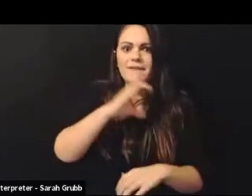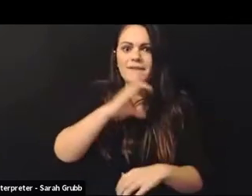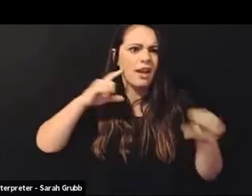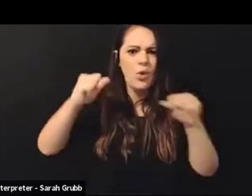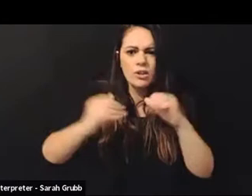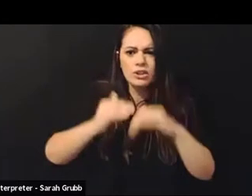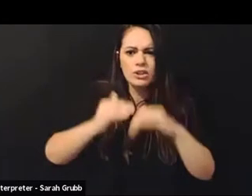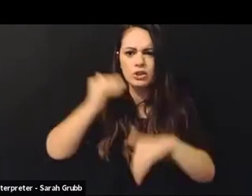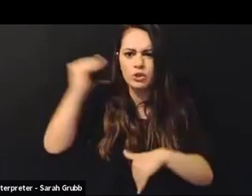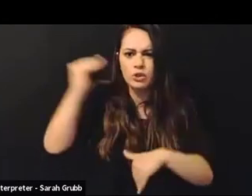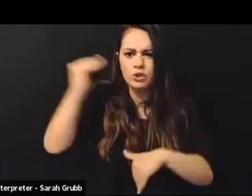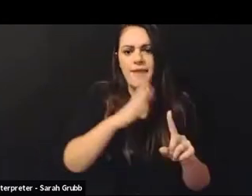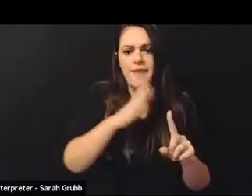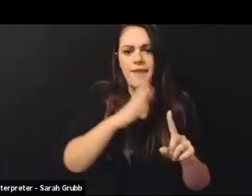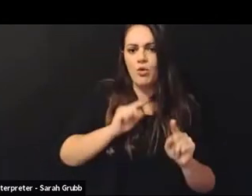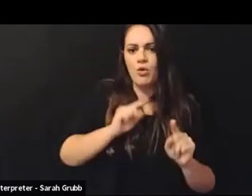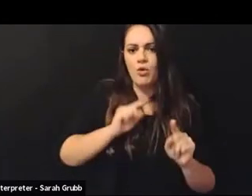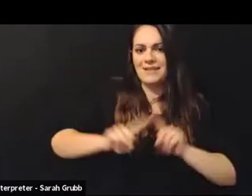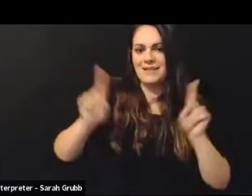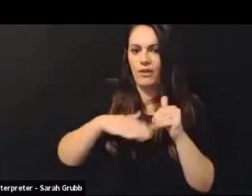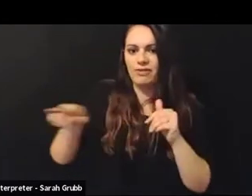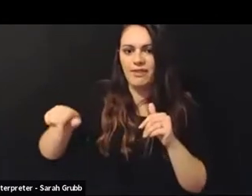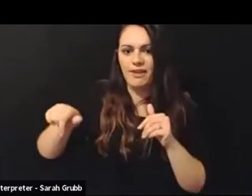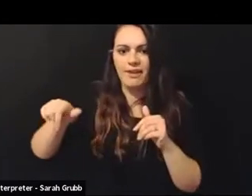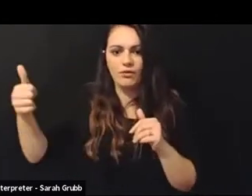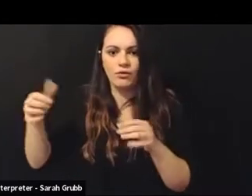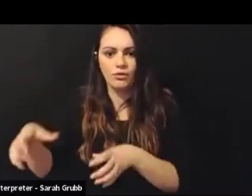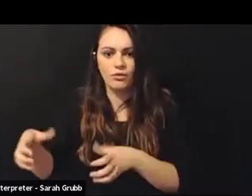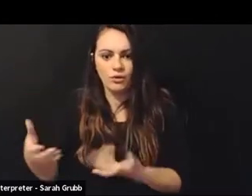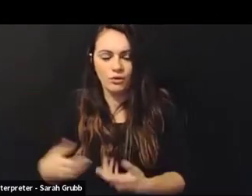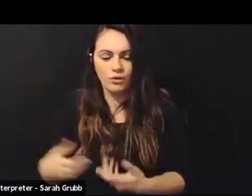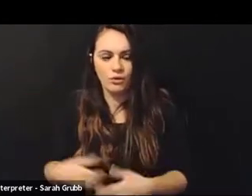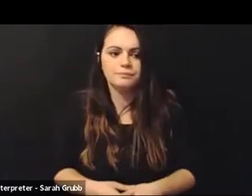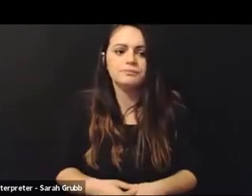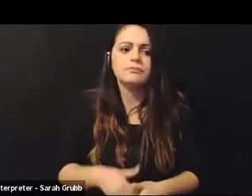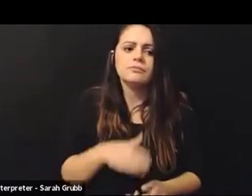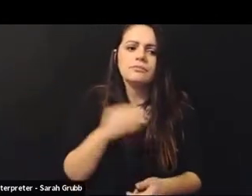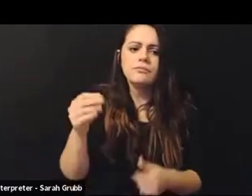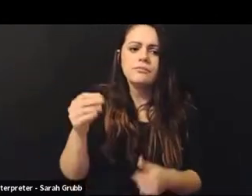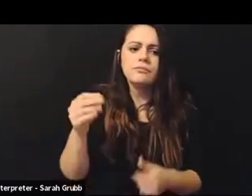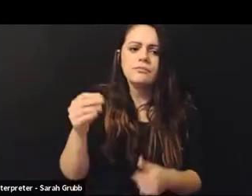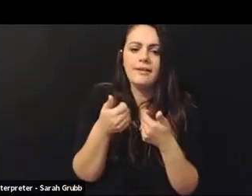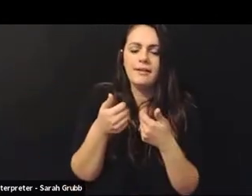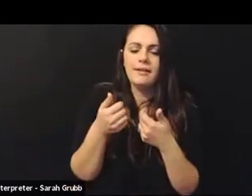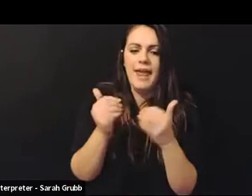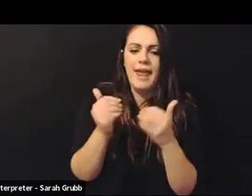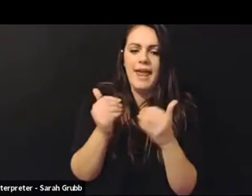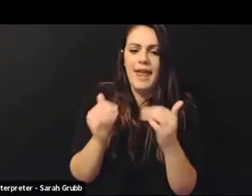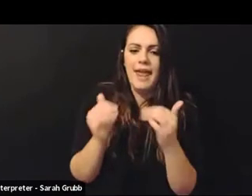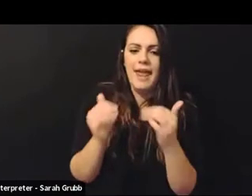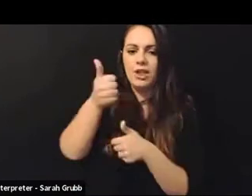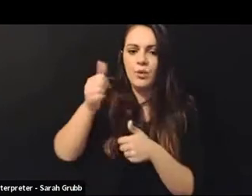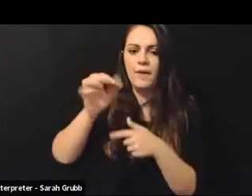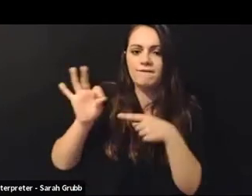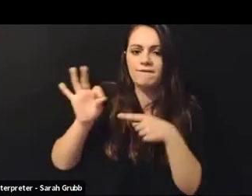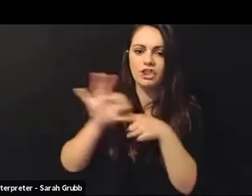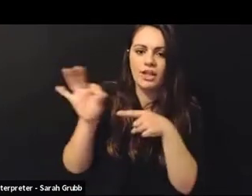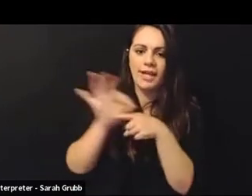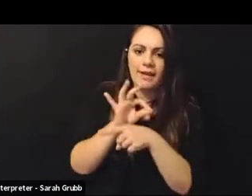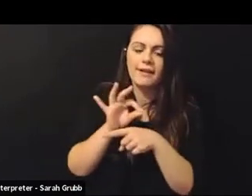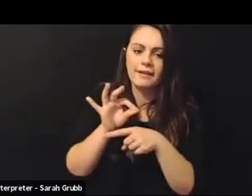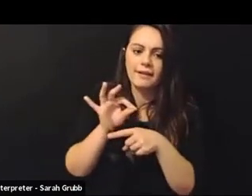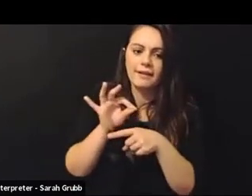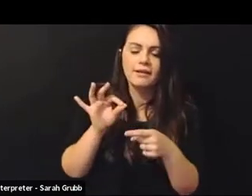sound and things. And then executive functioning difficulty. So the ability to kind of multitask,